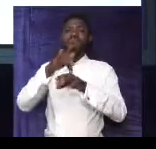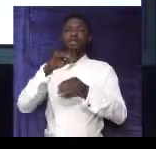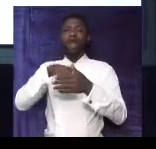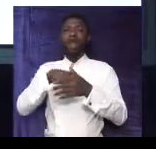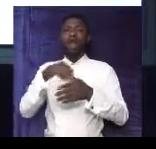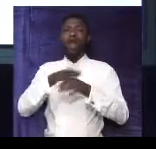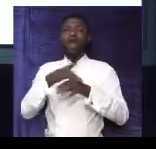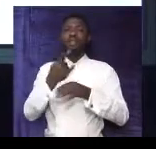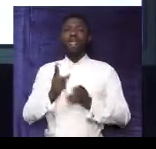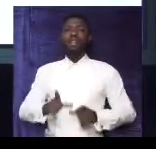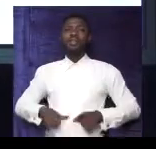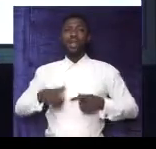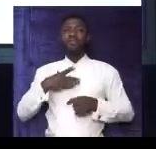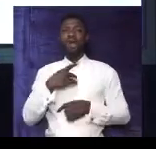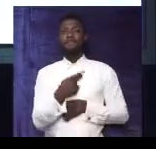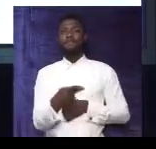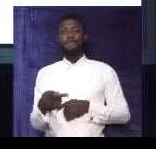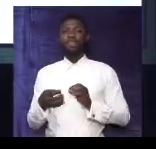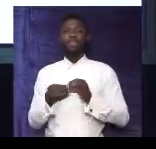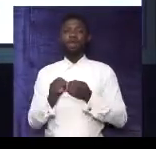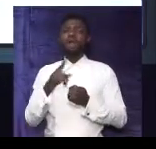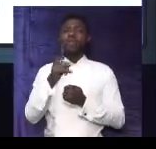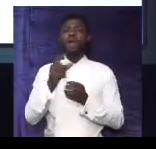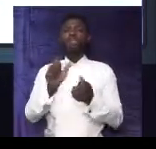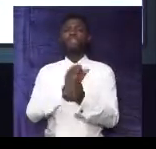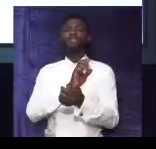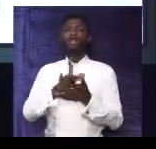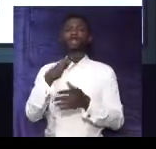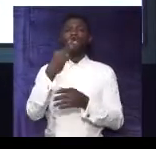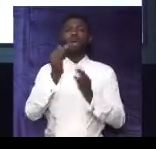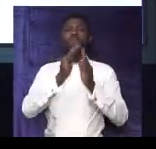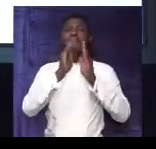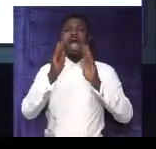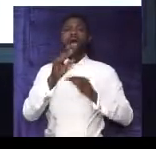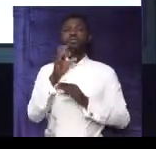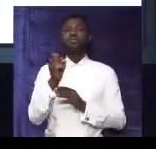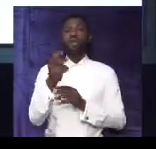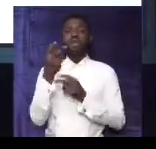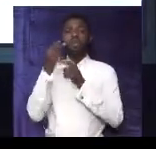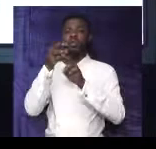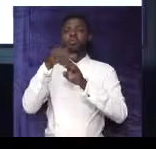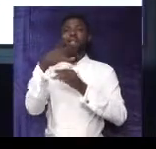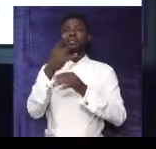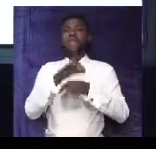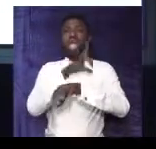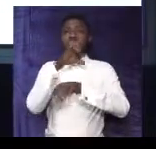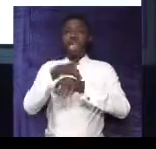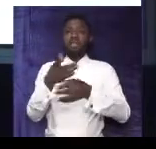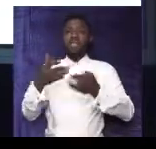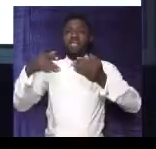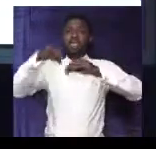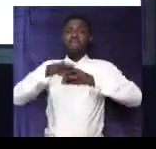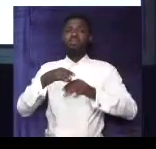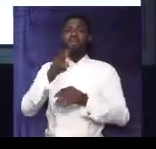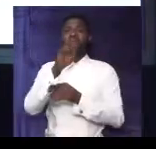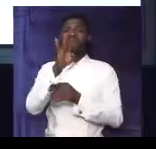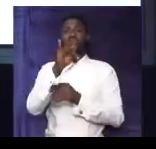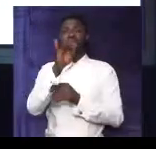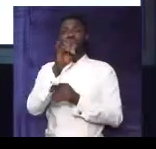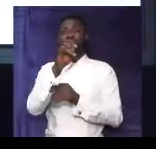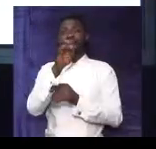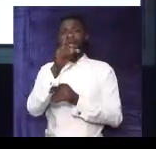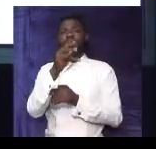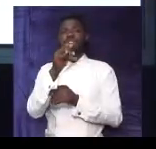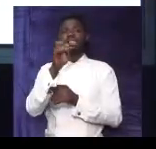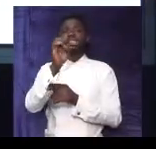on the lives and properties? The first one is destruction of houses. Looking at that earthquake, the volcanic